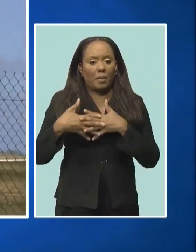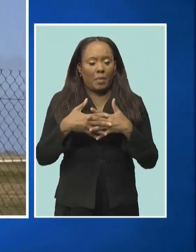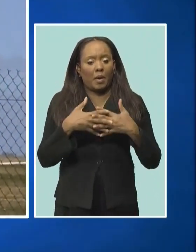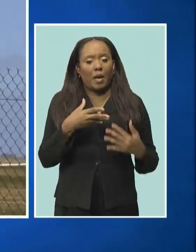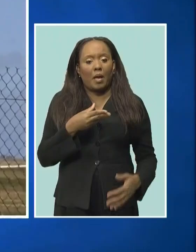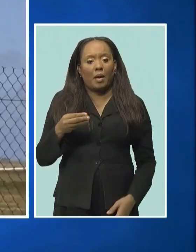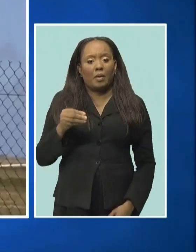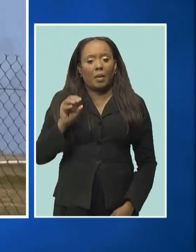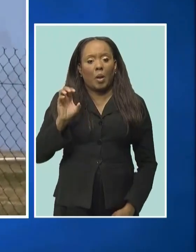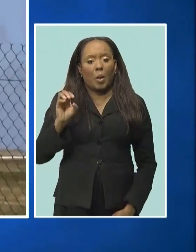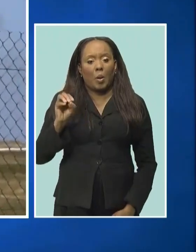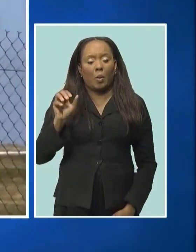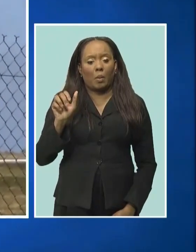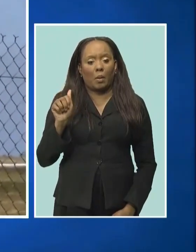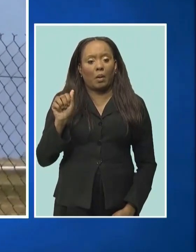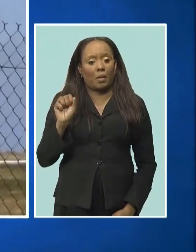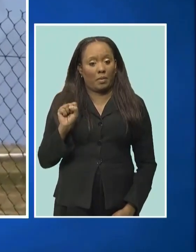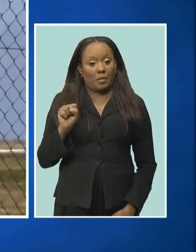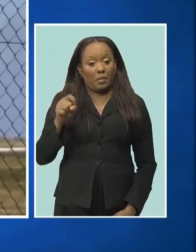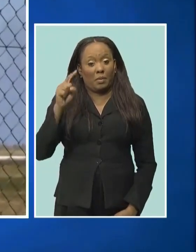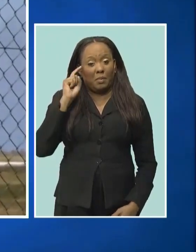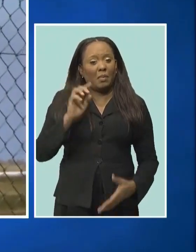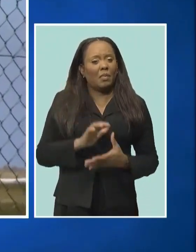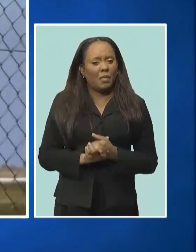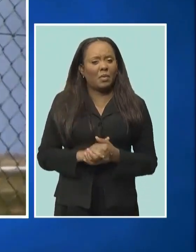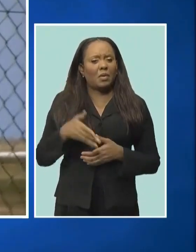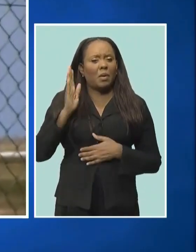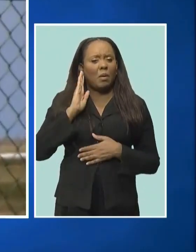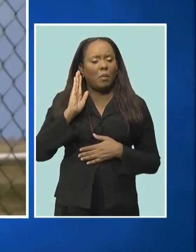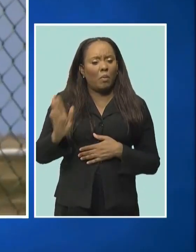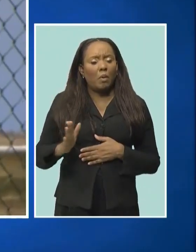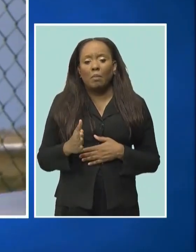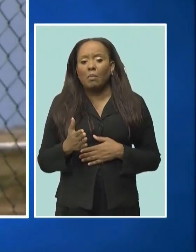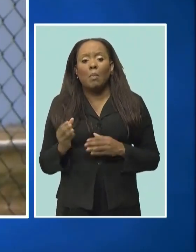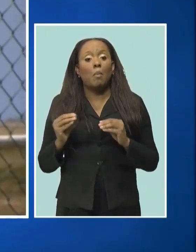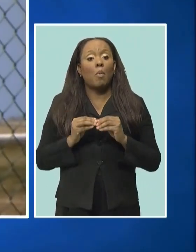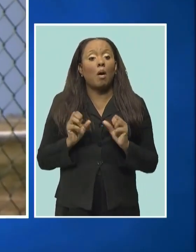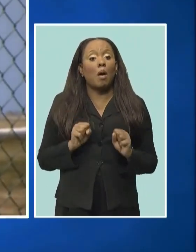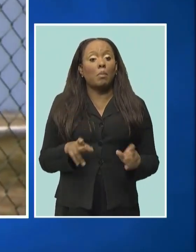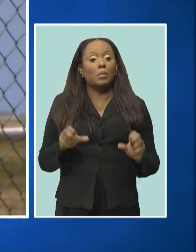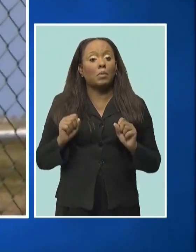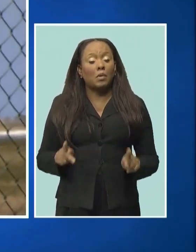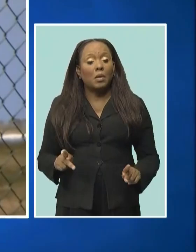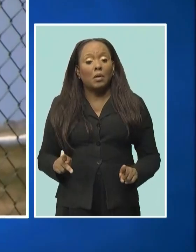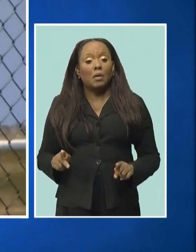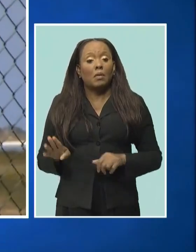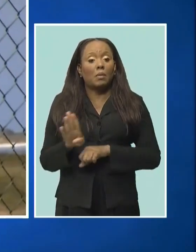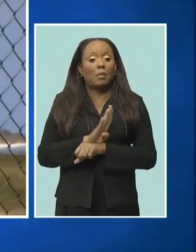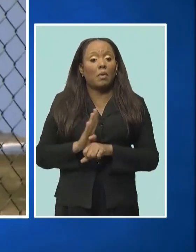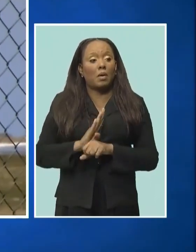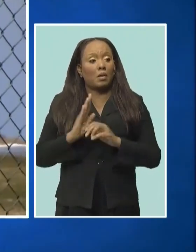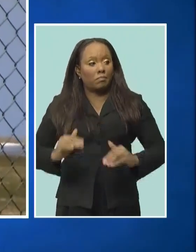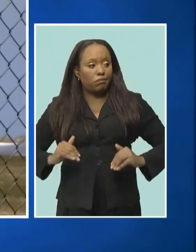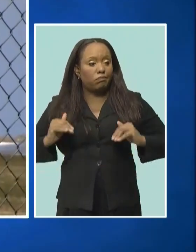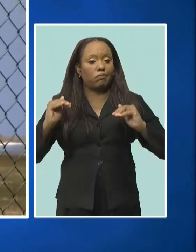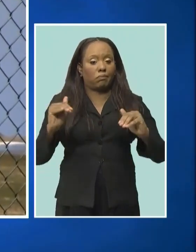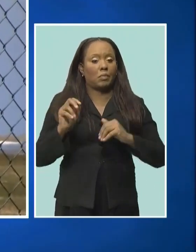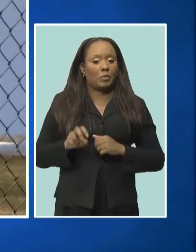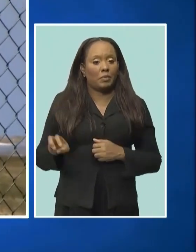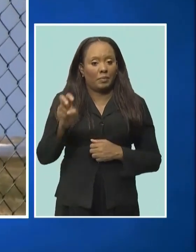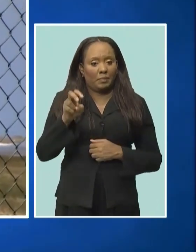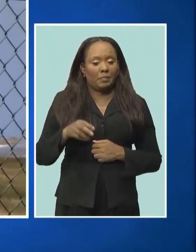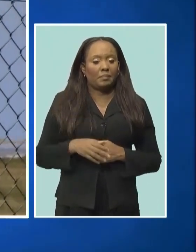Excellency Noel Lynch, strongly believes there will be a further rebound for the island's tourism sector in coming